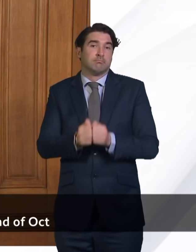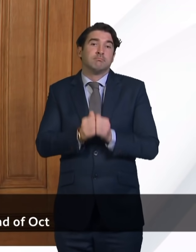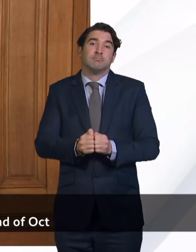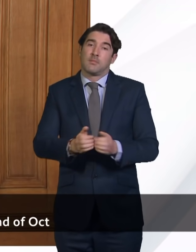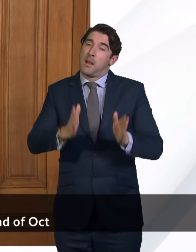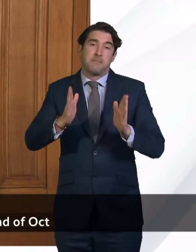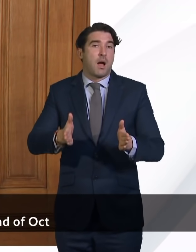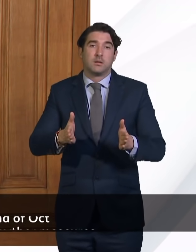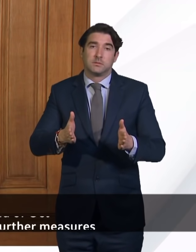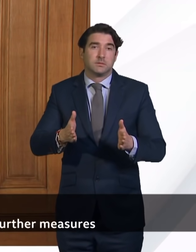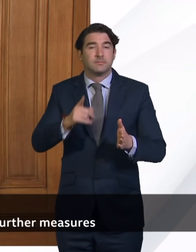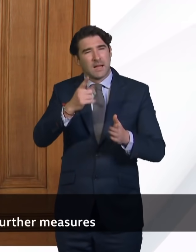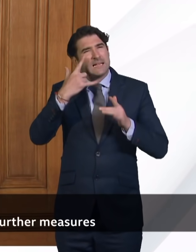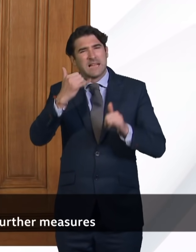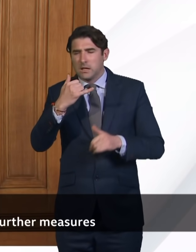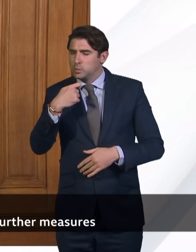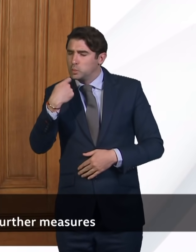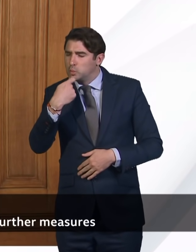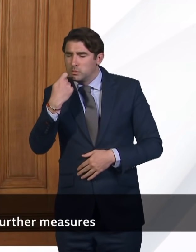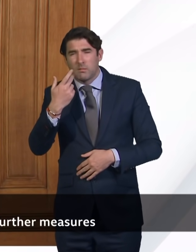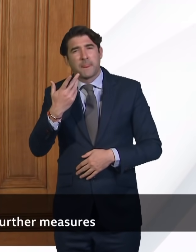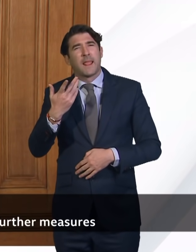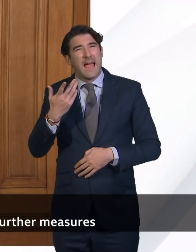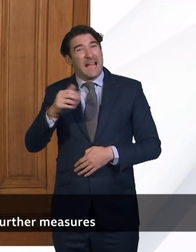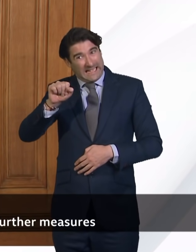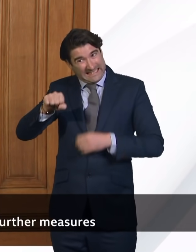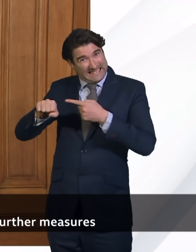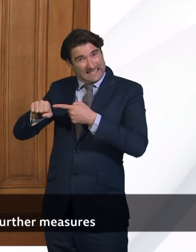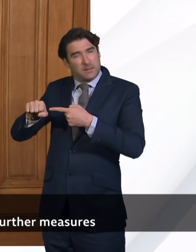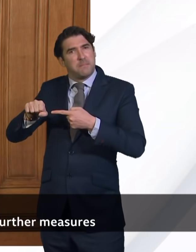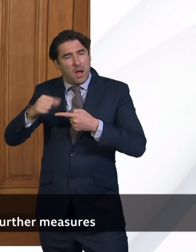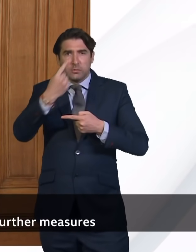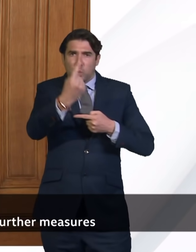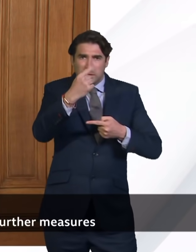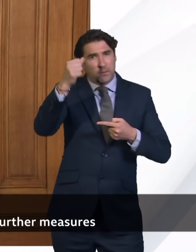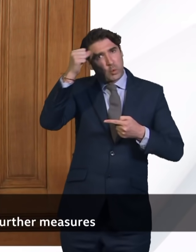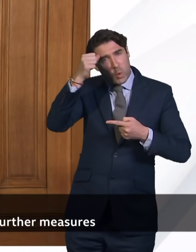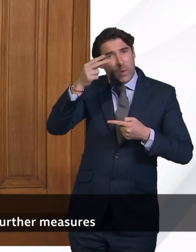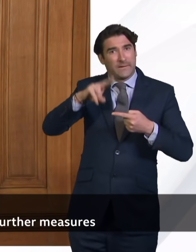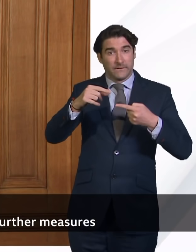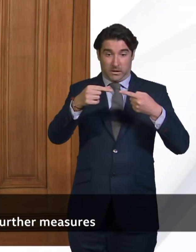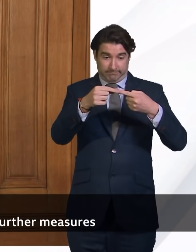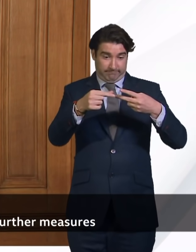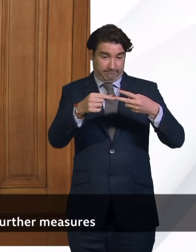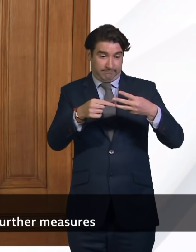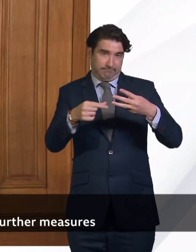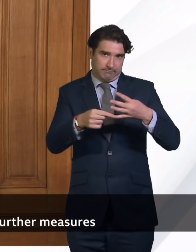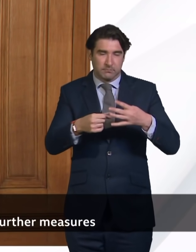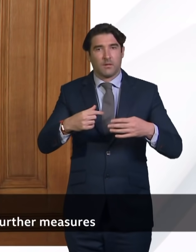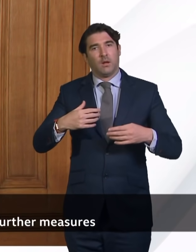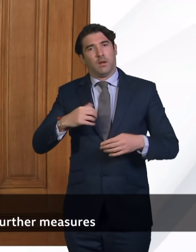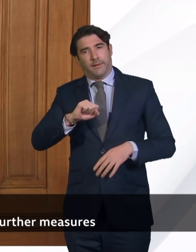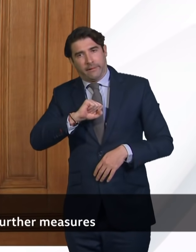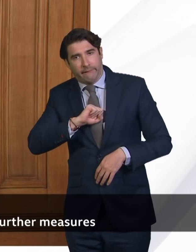It's important for symptoms and it's important for contacts. And if we don't isolate, we will end up with more people circulating than